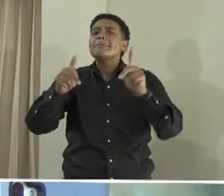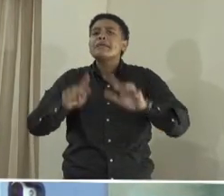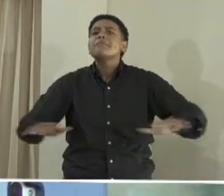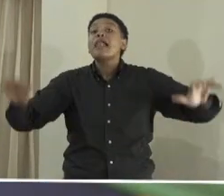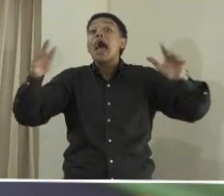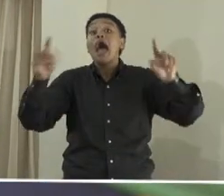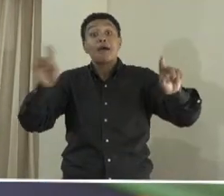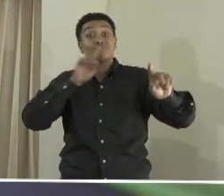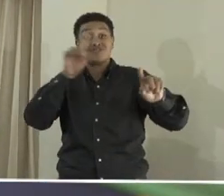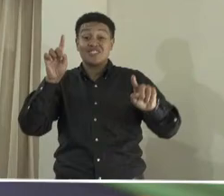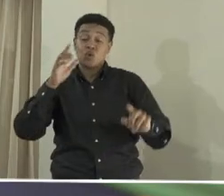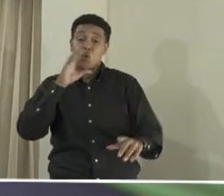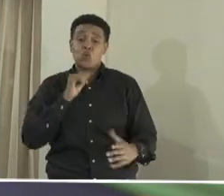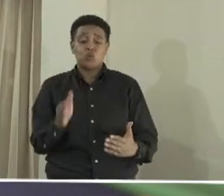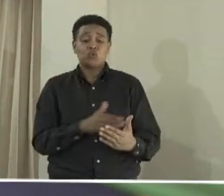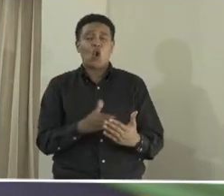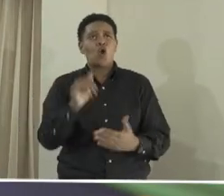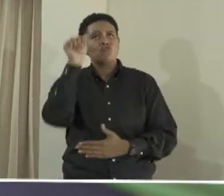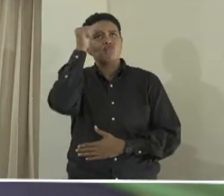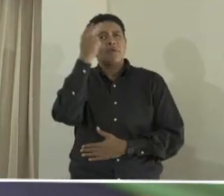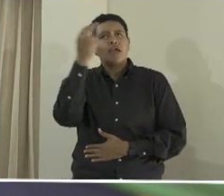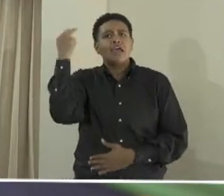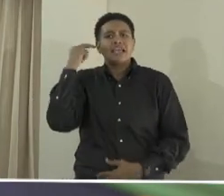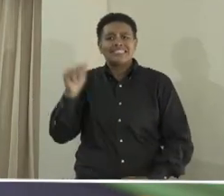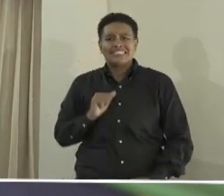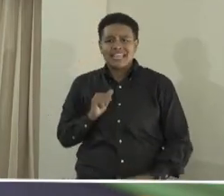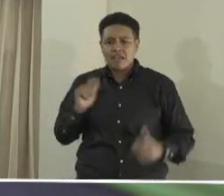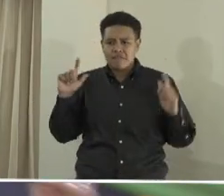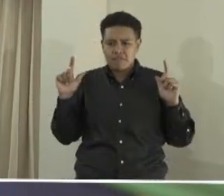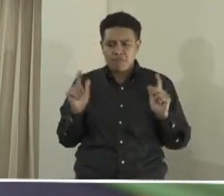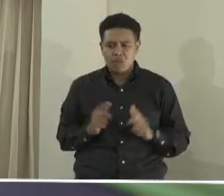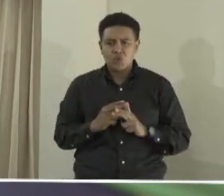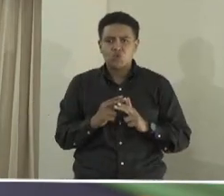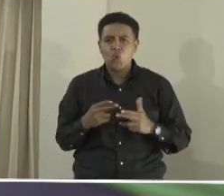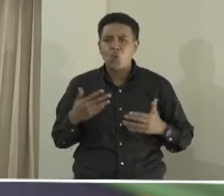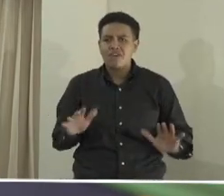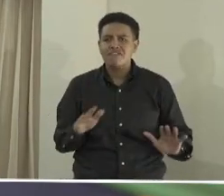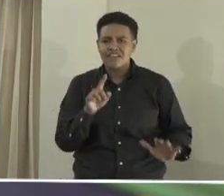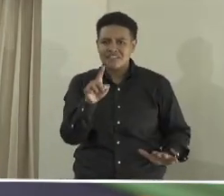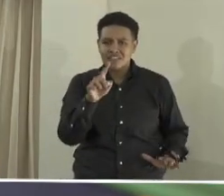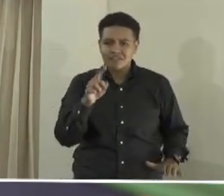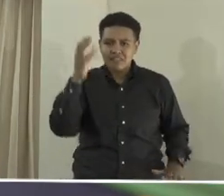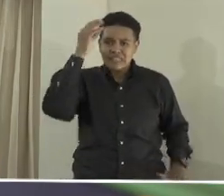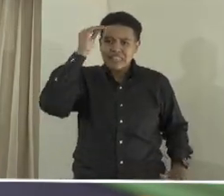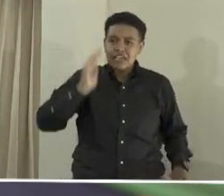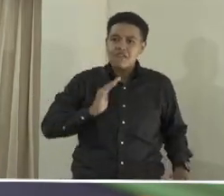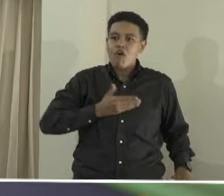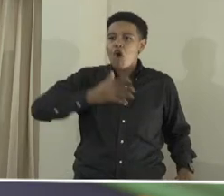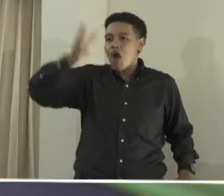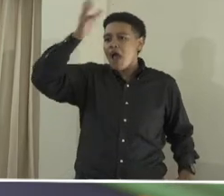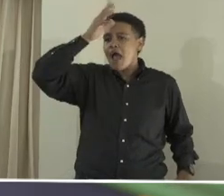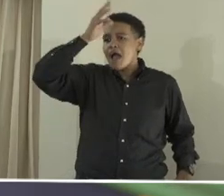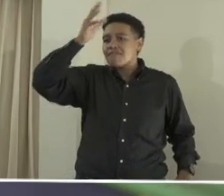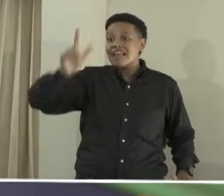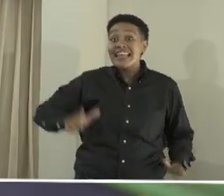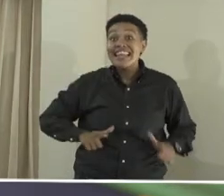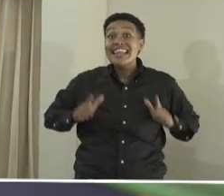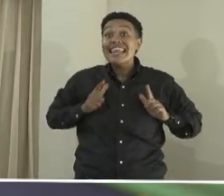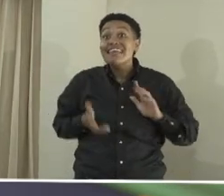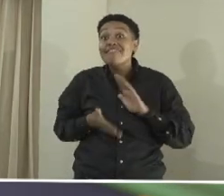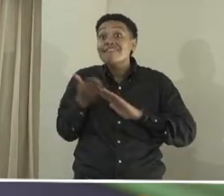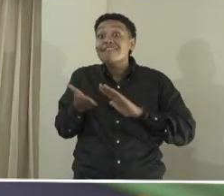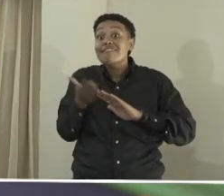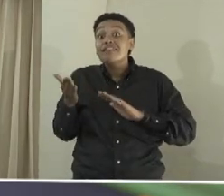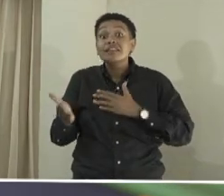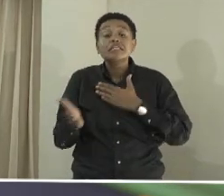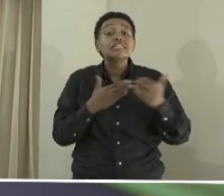And as the old hymn reminds us, as I come to a close, faith of our fathers living still in spite